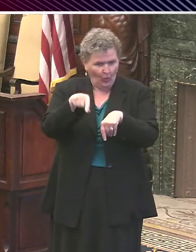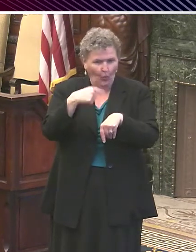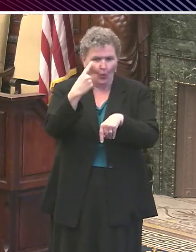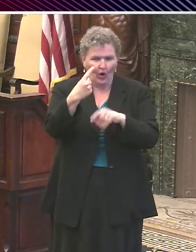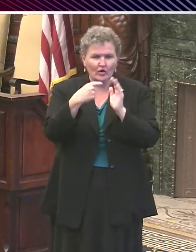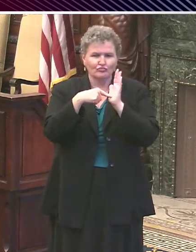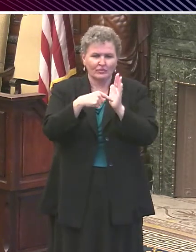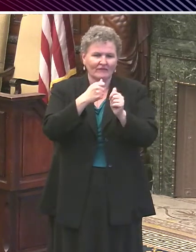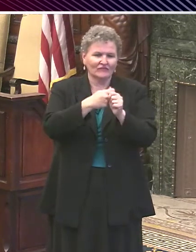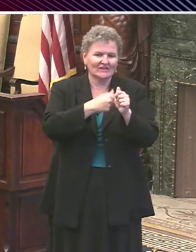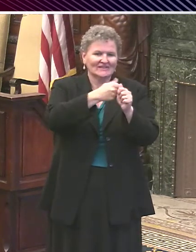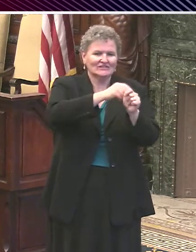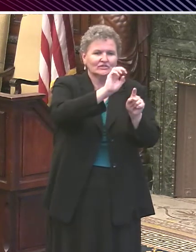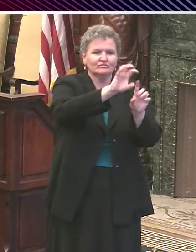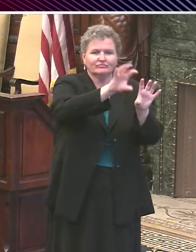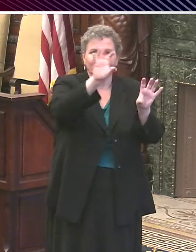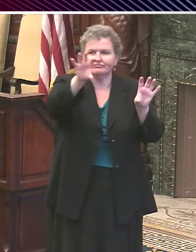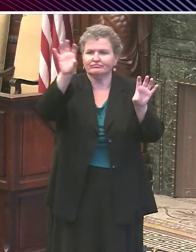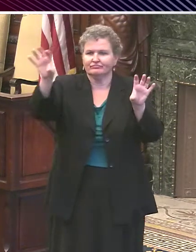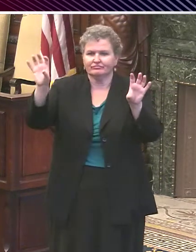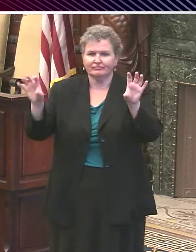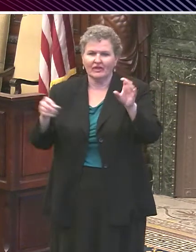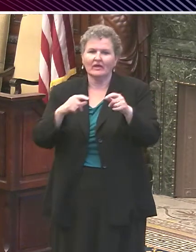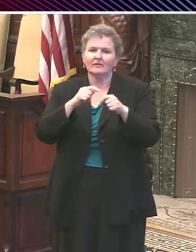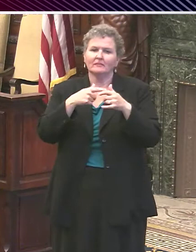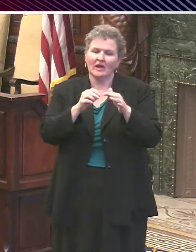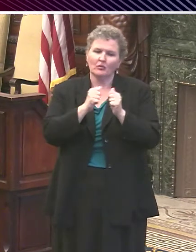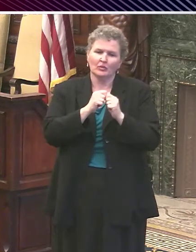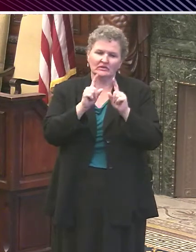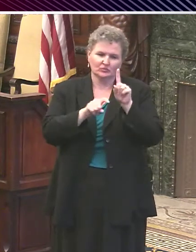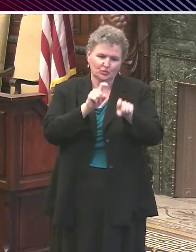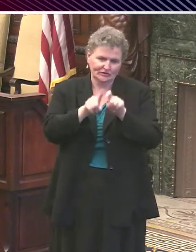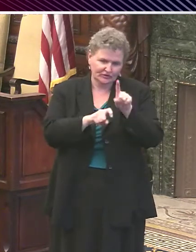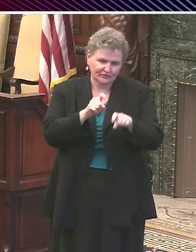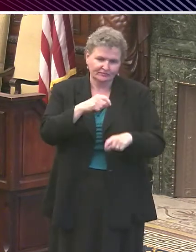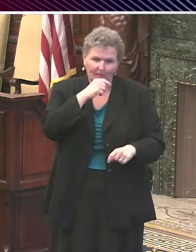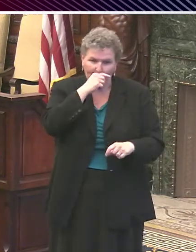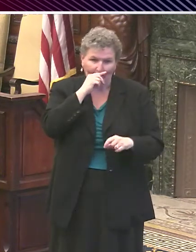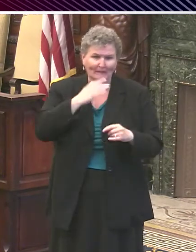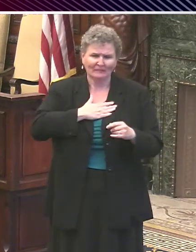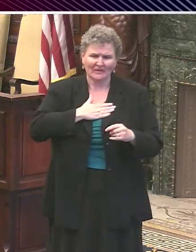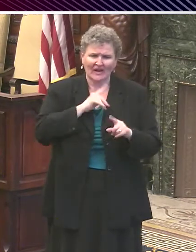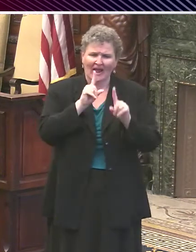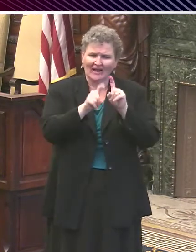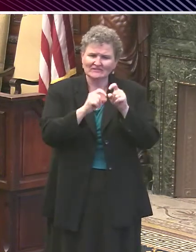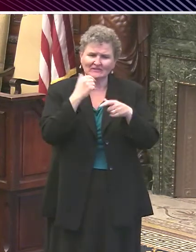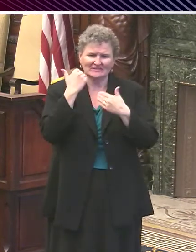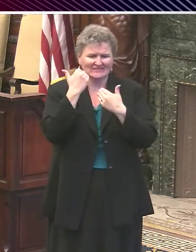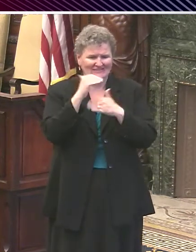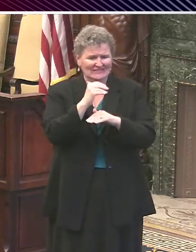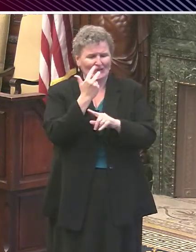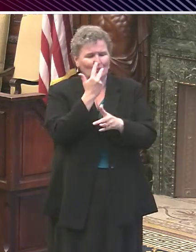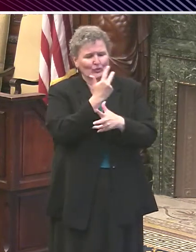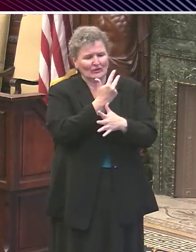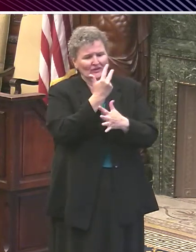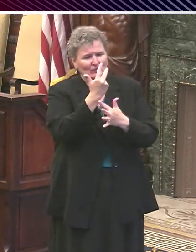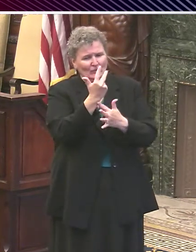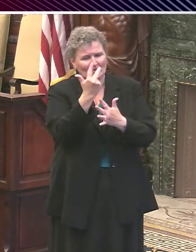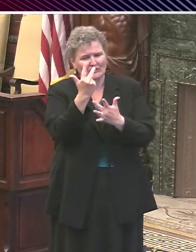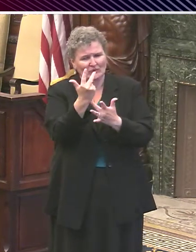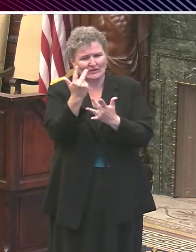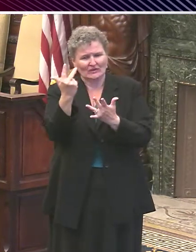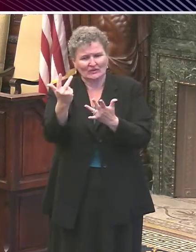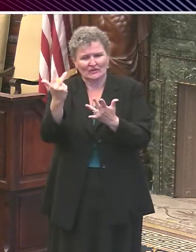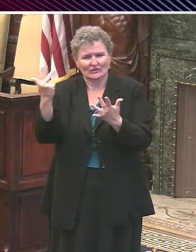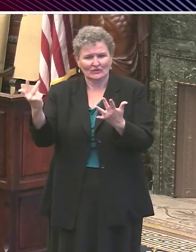each media outlet is permitted to ask questions. Reporters are asked to limit their questions to 3 or fewer, and